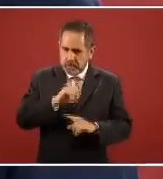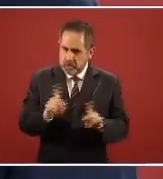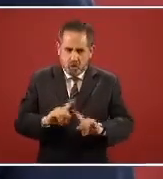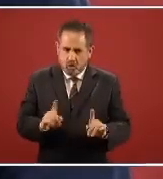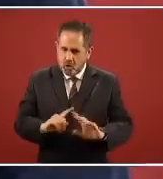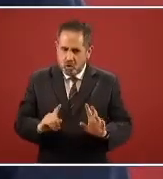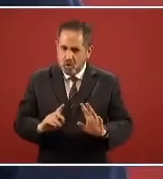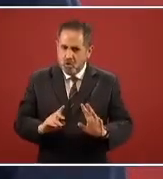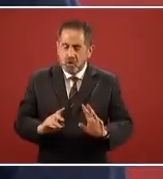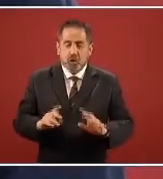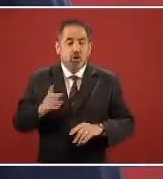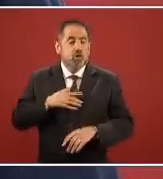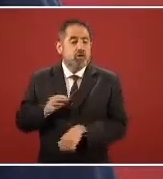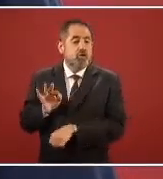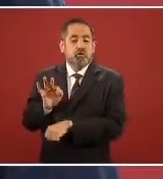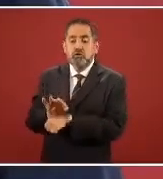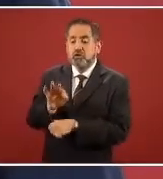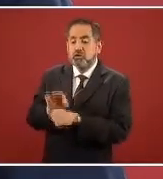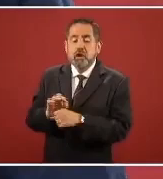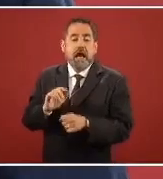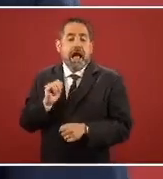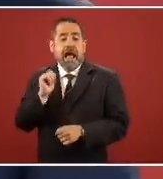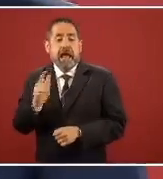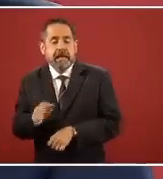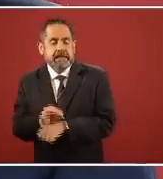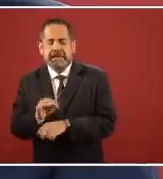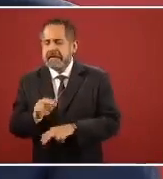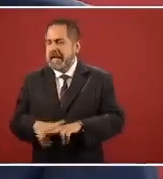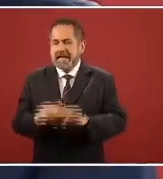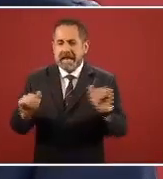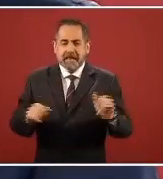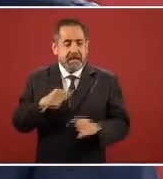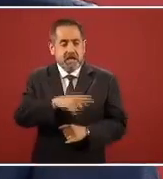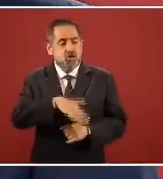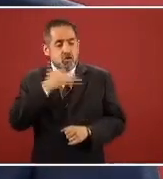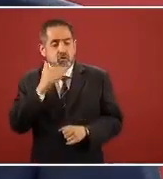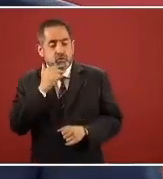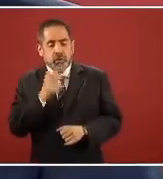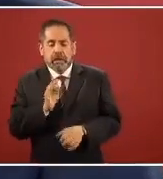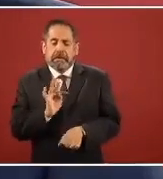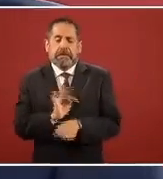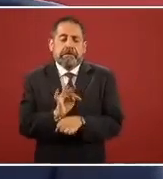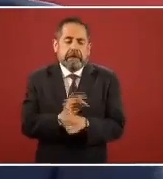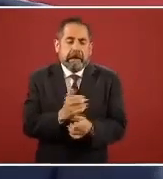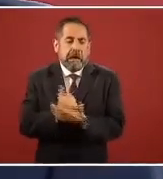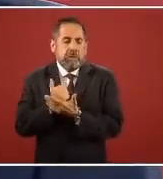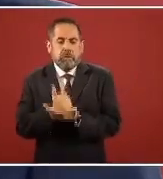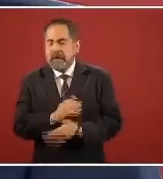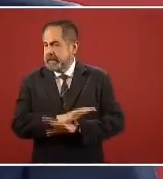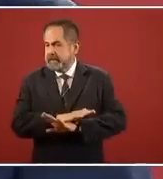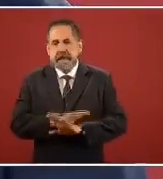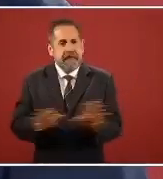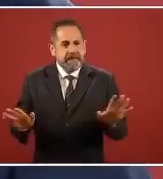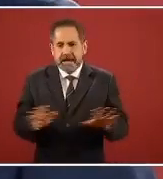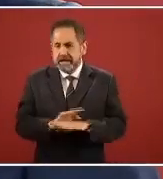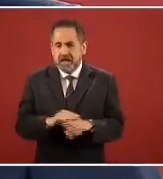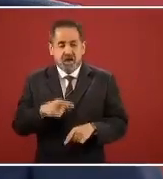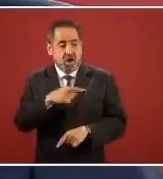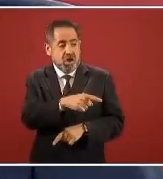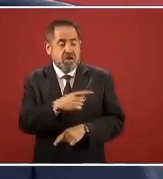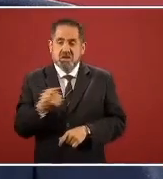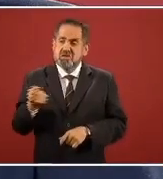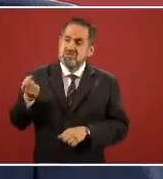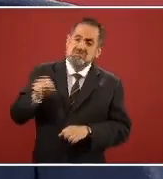Nosotros no vamos a encubrir a nadie. We are not going to cover for anyone. A ninguna gente autoritaria.